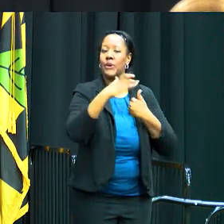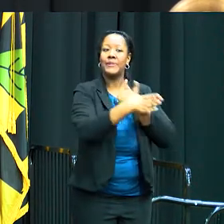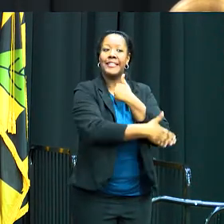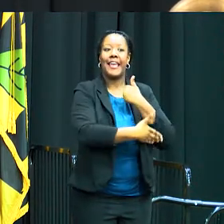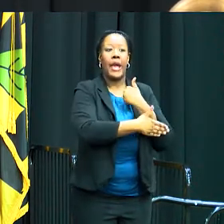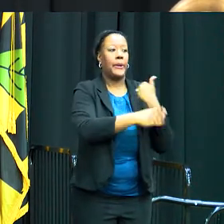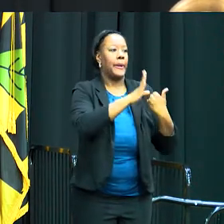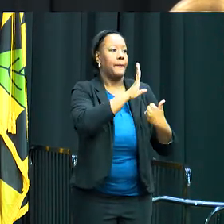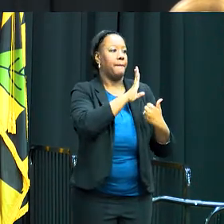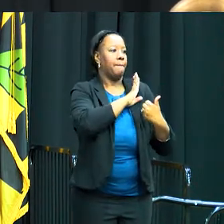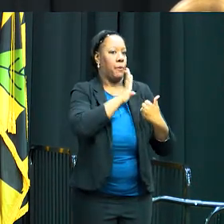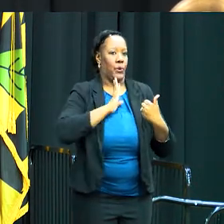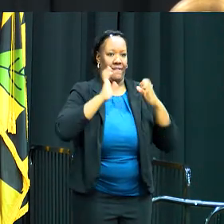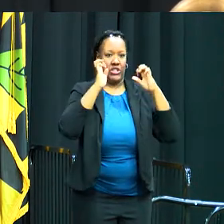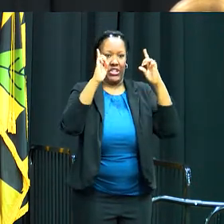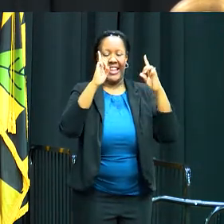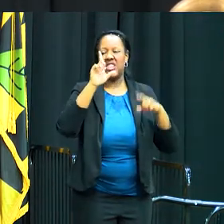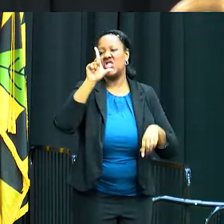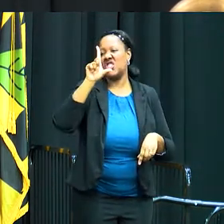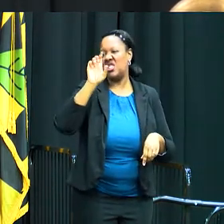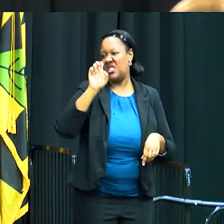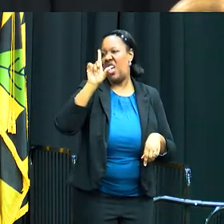have Elizabeth Brown.